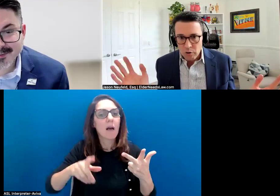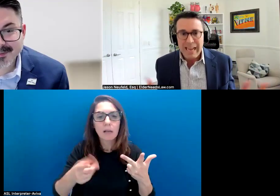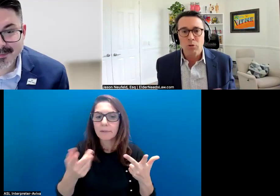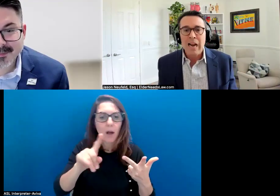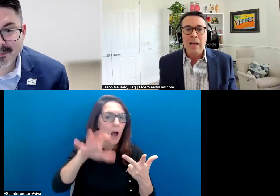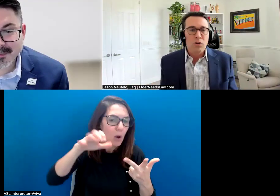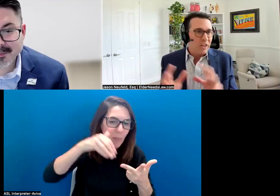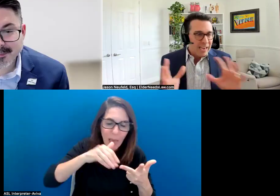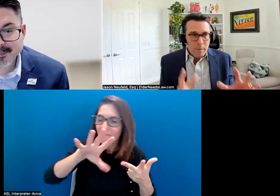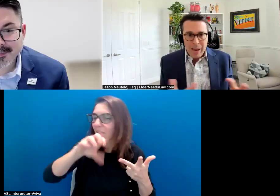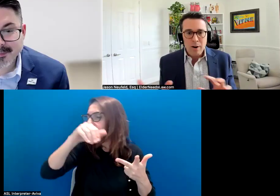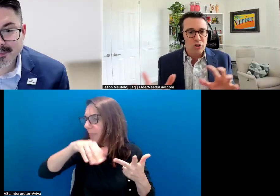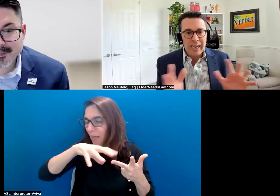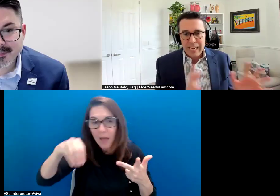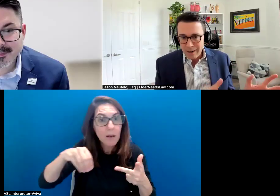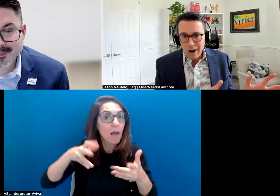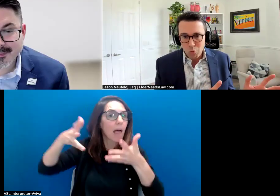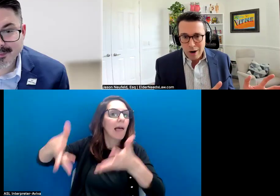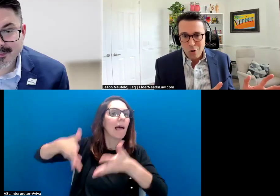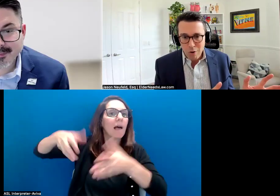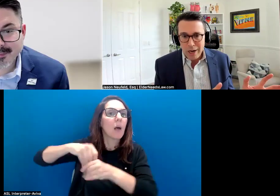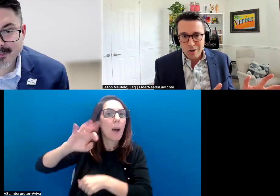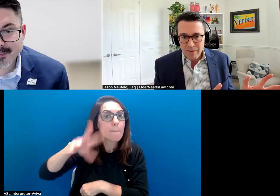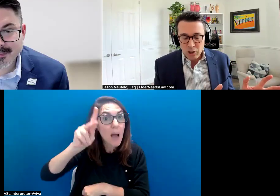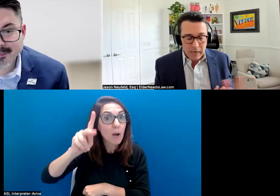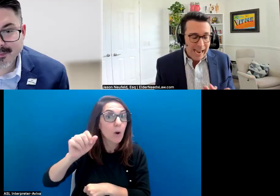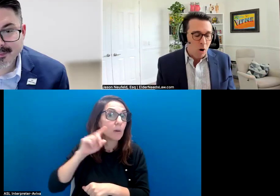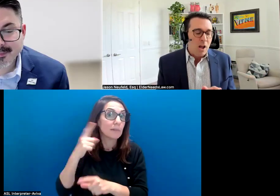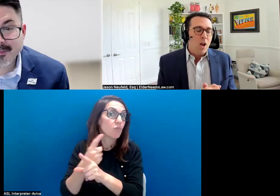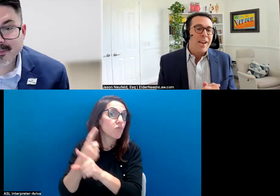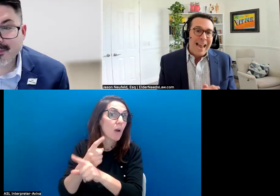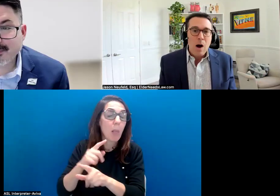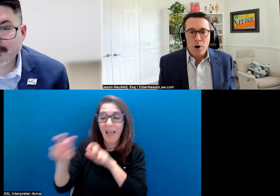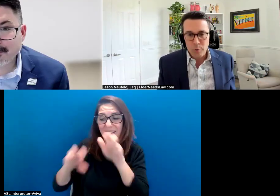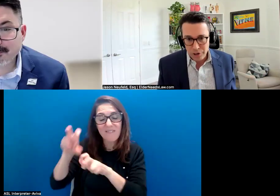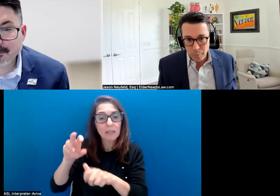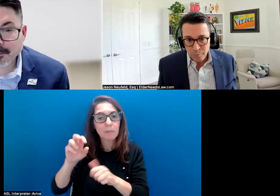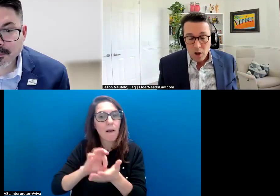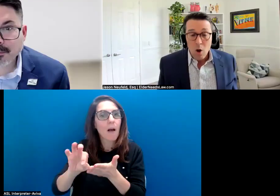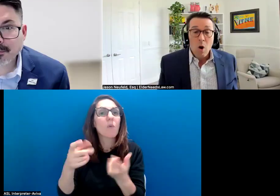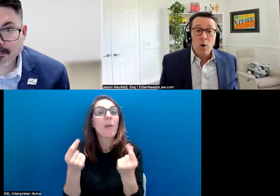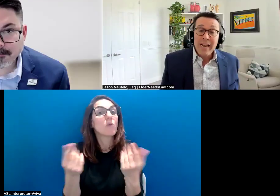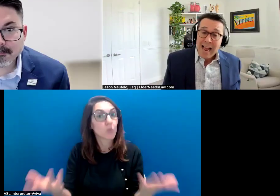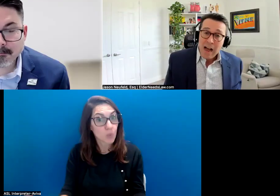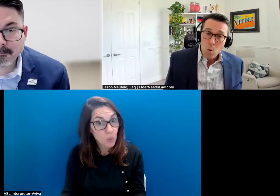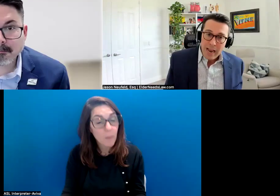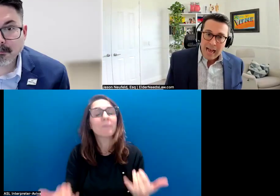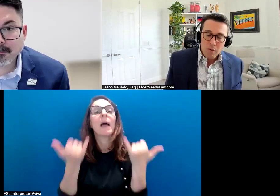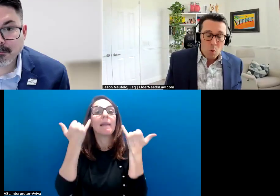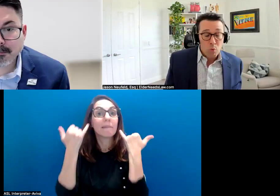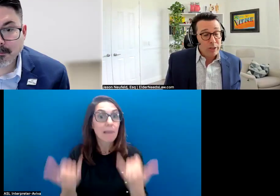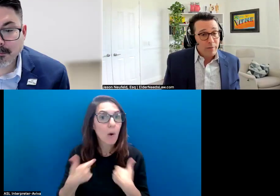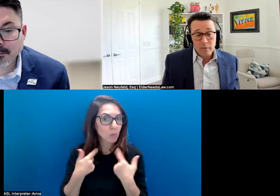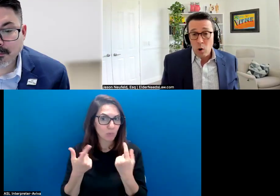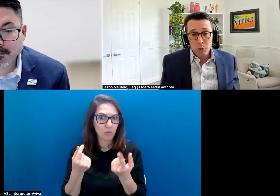$500,000, $600,000 sitting in the bank or sitting in a regular investment account, now what do we do? Well, now we